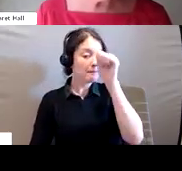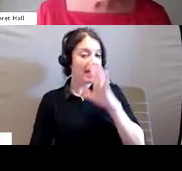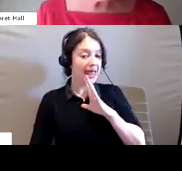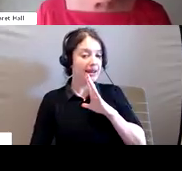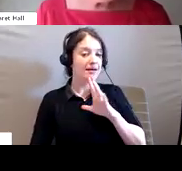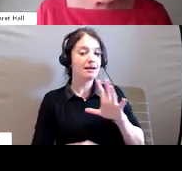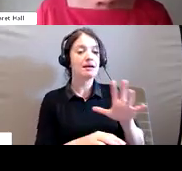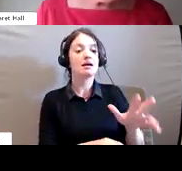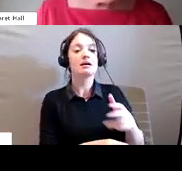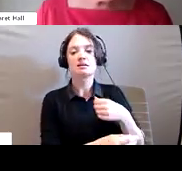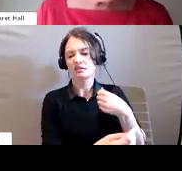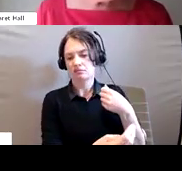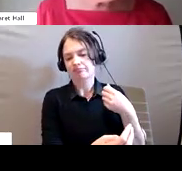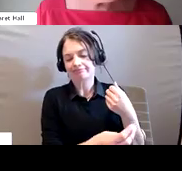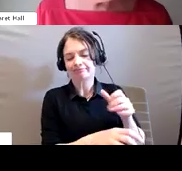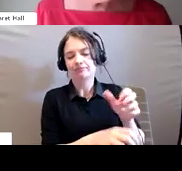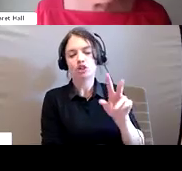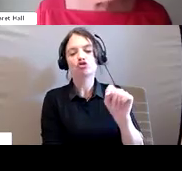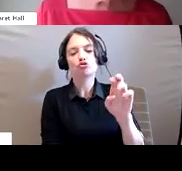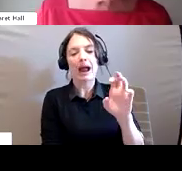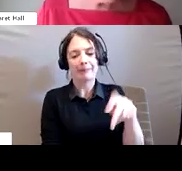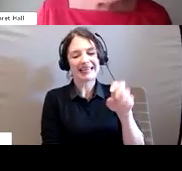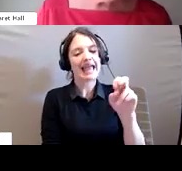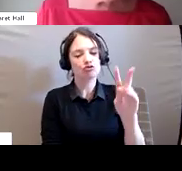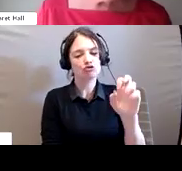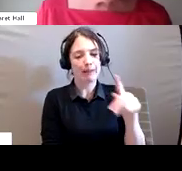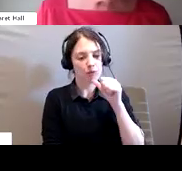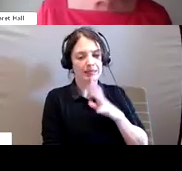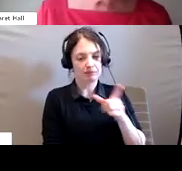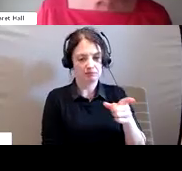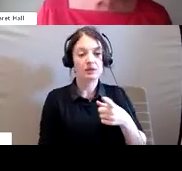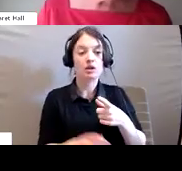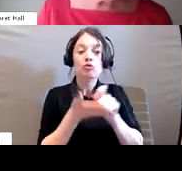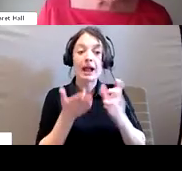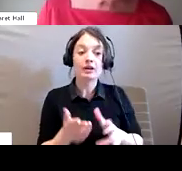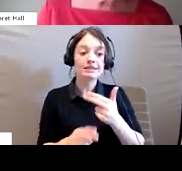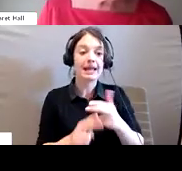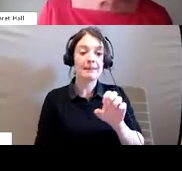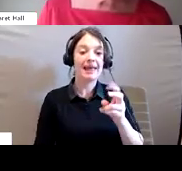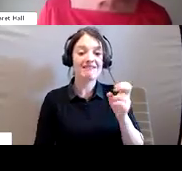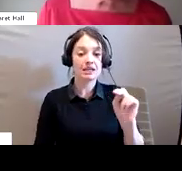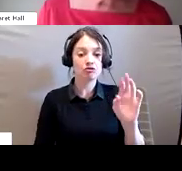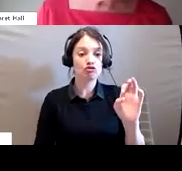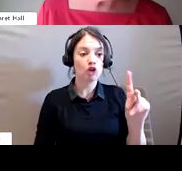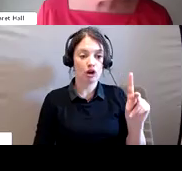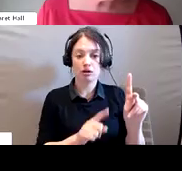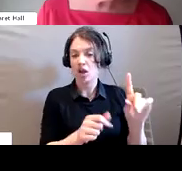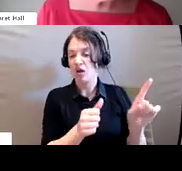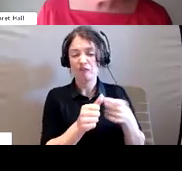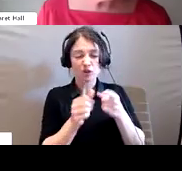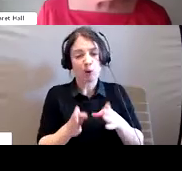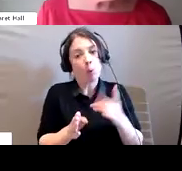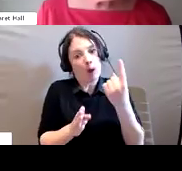Stark. And Evan Stark was one of the first to describe and explain coercive control as a distinct form of